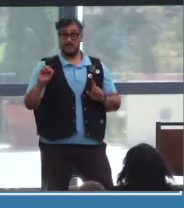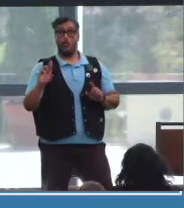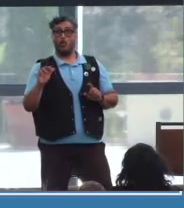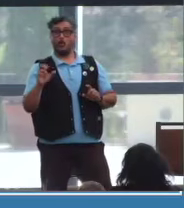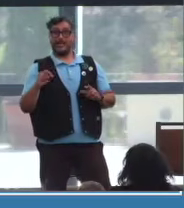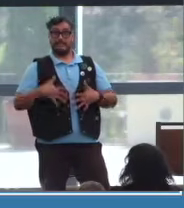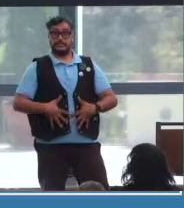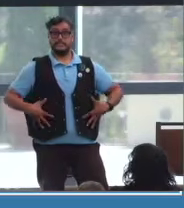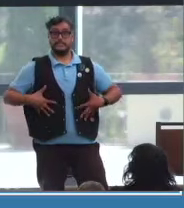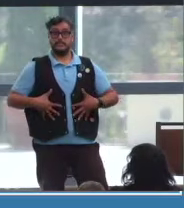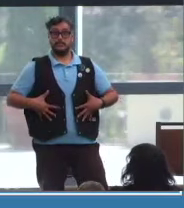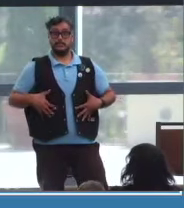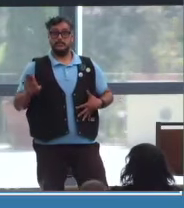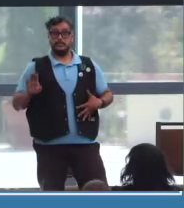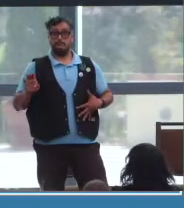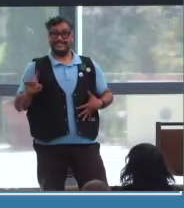cells